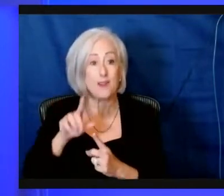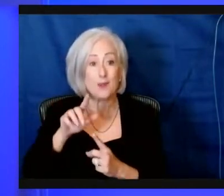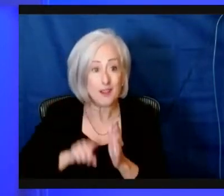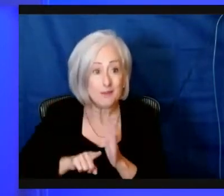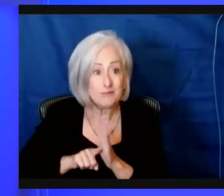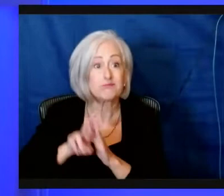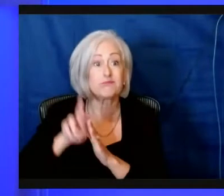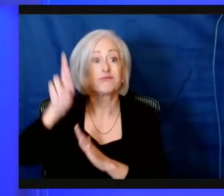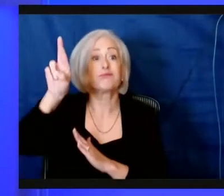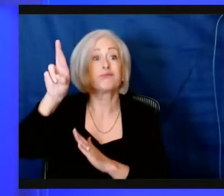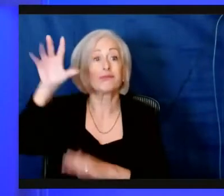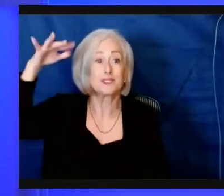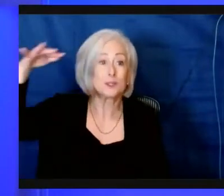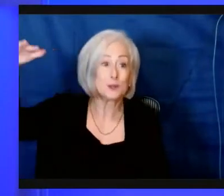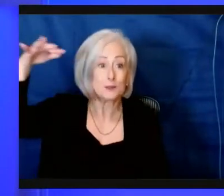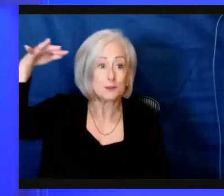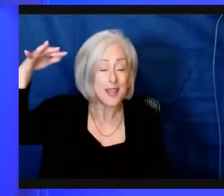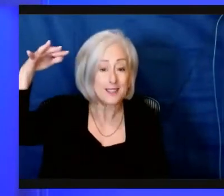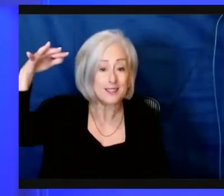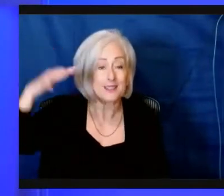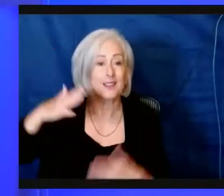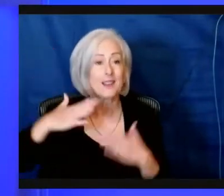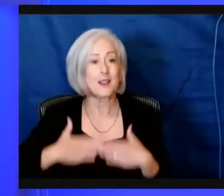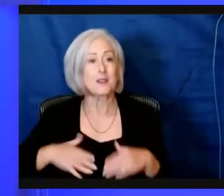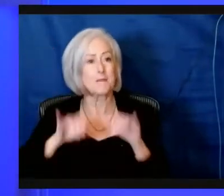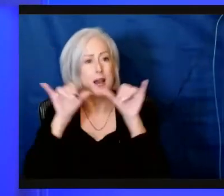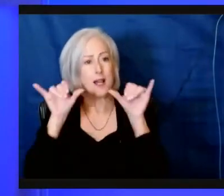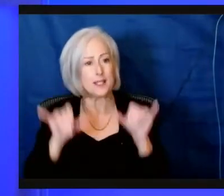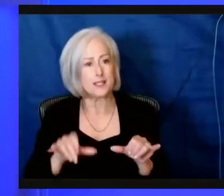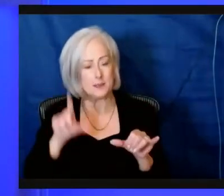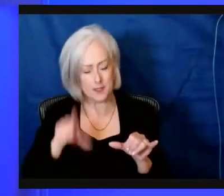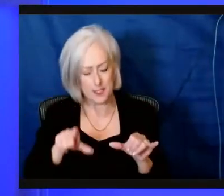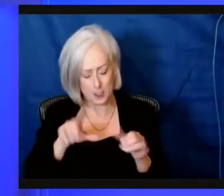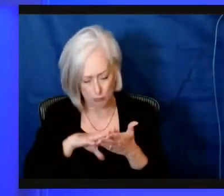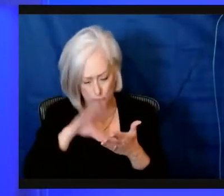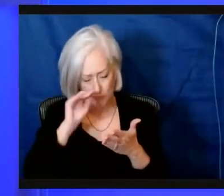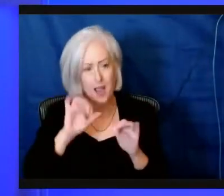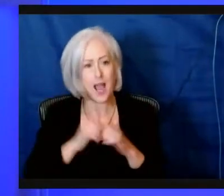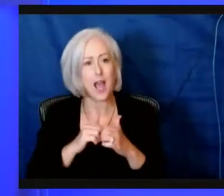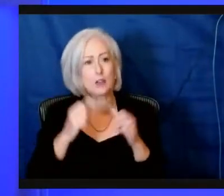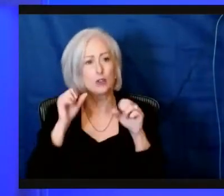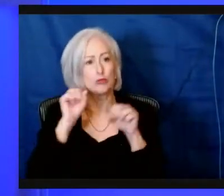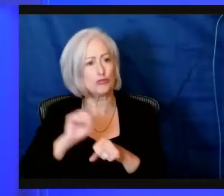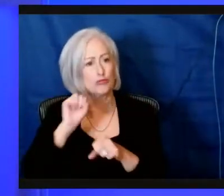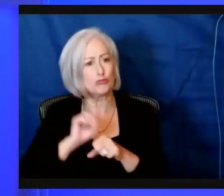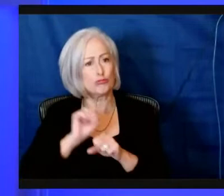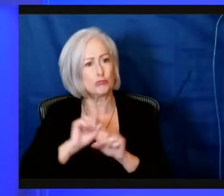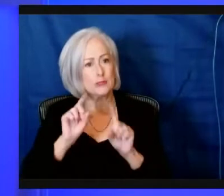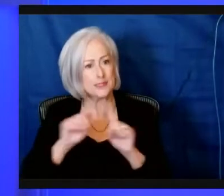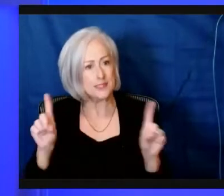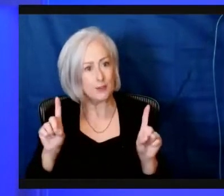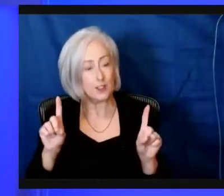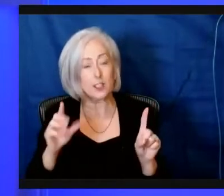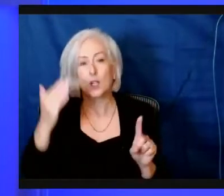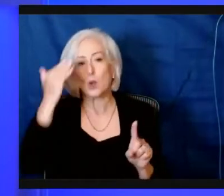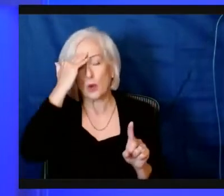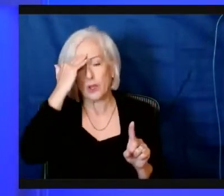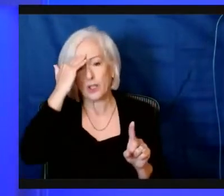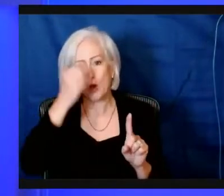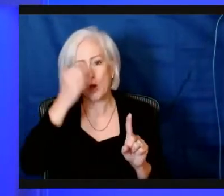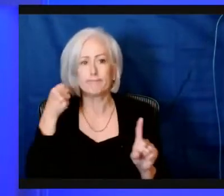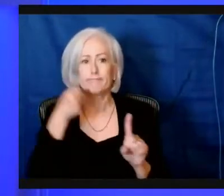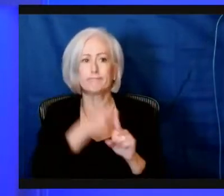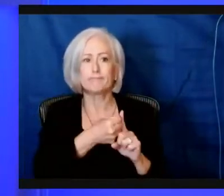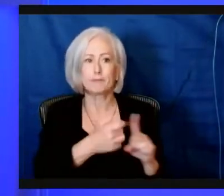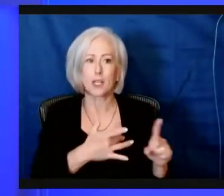relearn how to work. We know there's effects on the cardiovascular system, massive effects there. When the astronauts come back